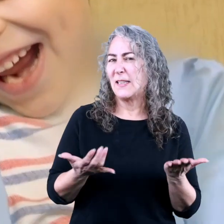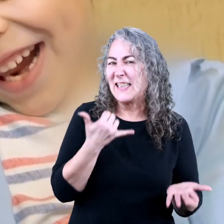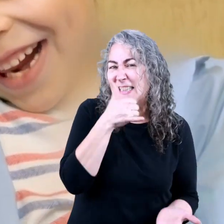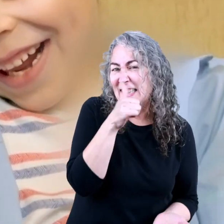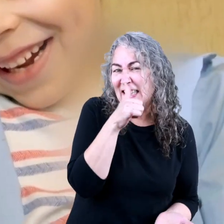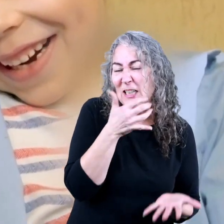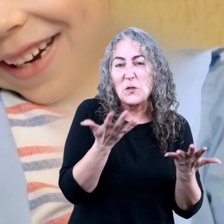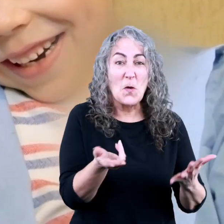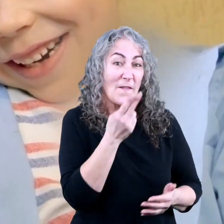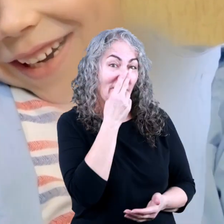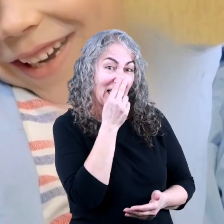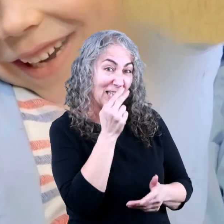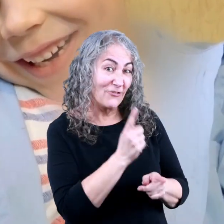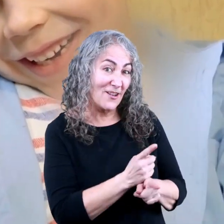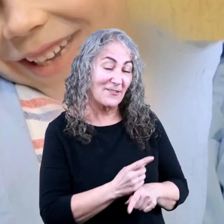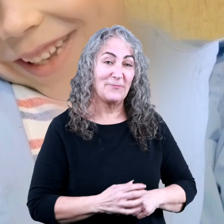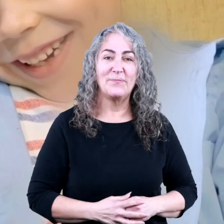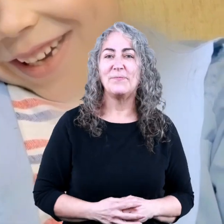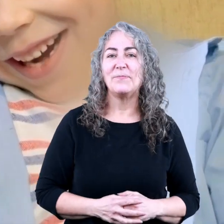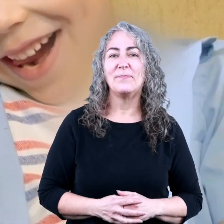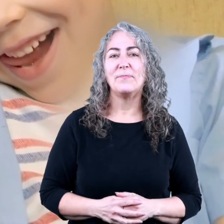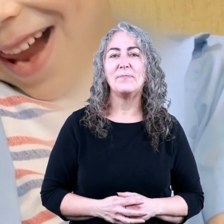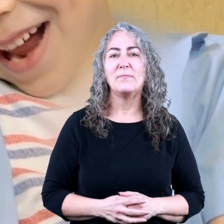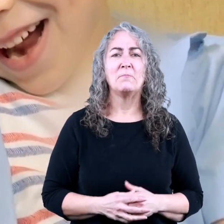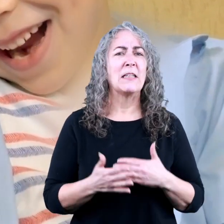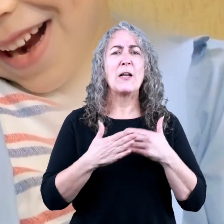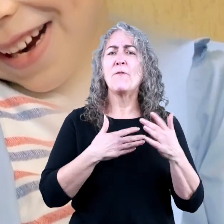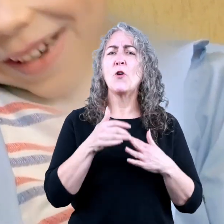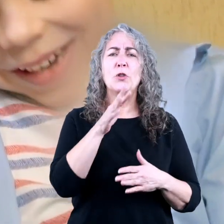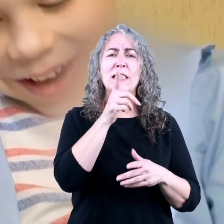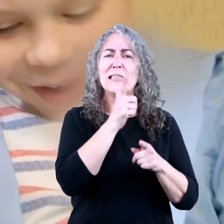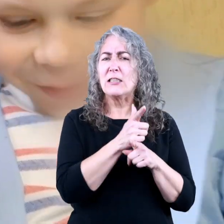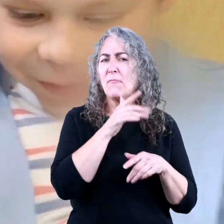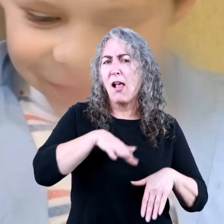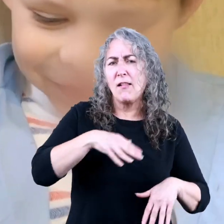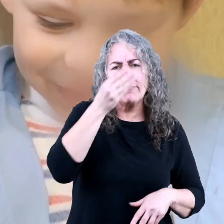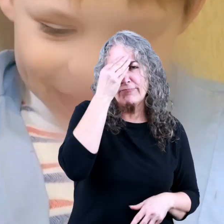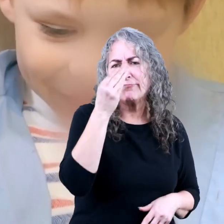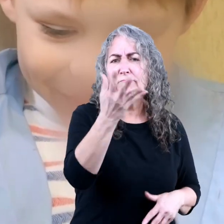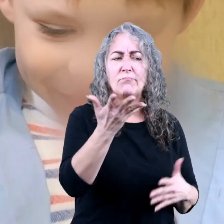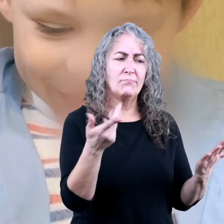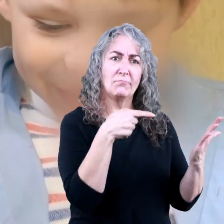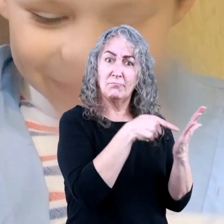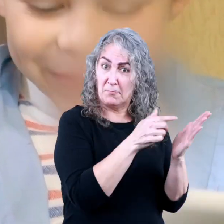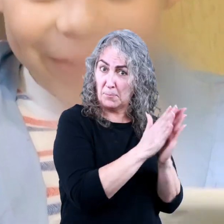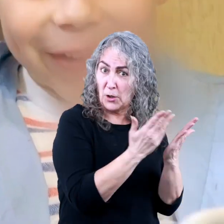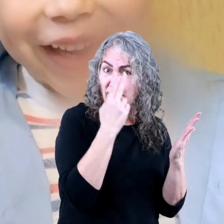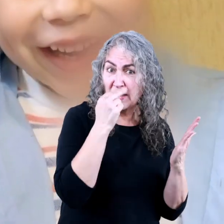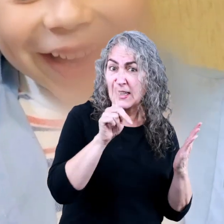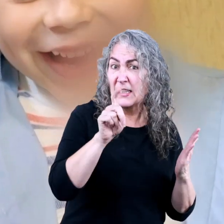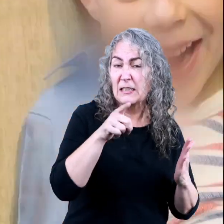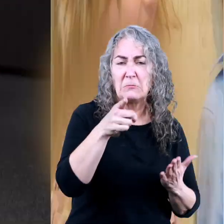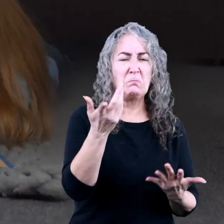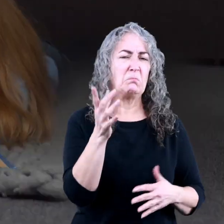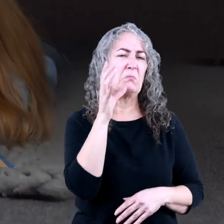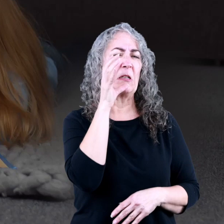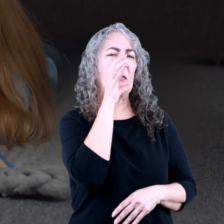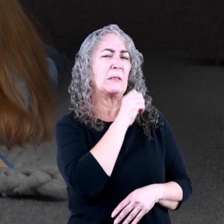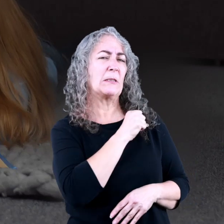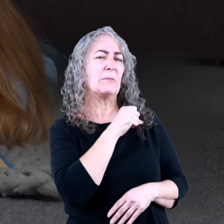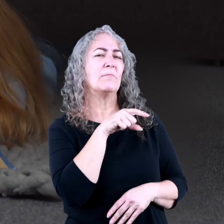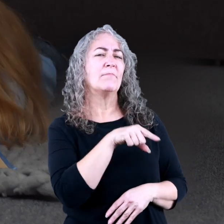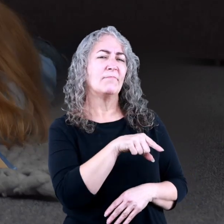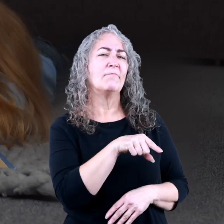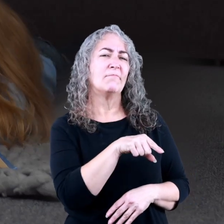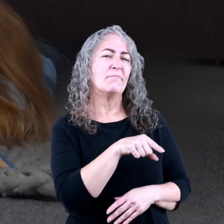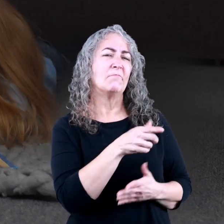Probably something silly or funny, right? Even though your sister didn't tell you the book was funny, you'd almost